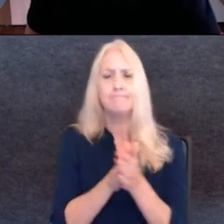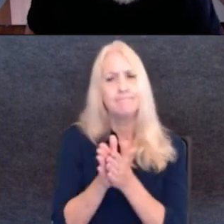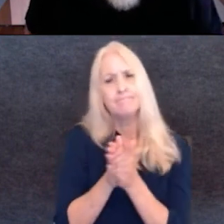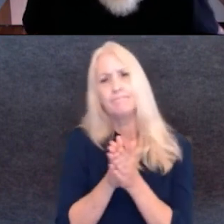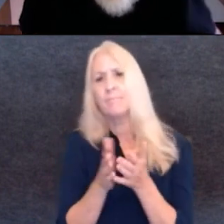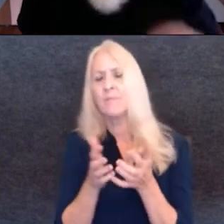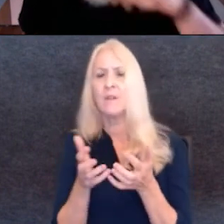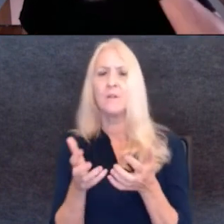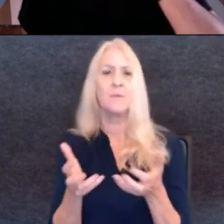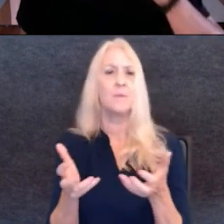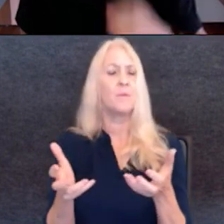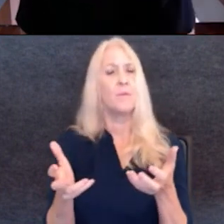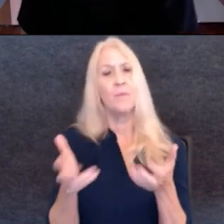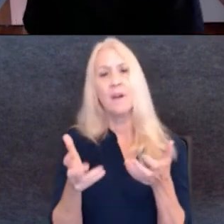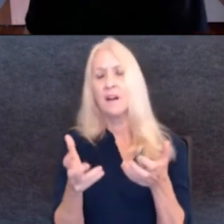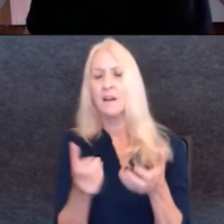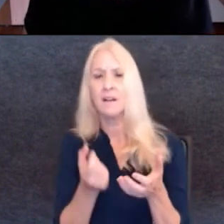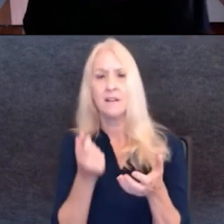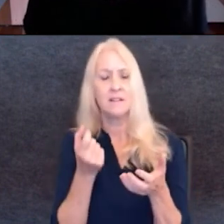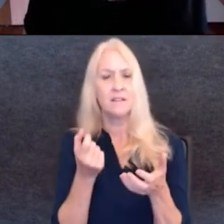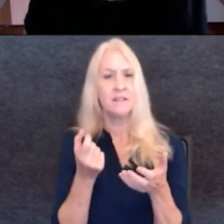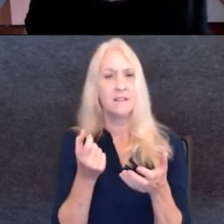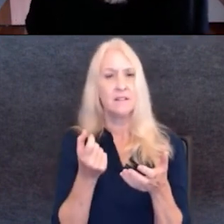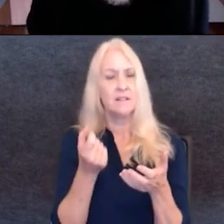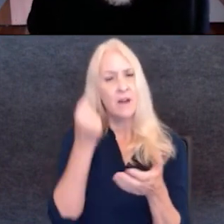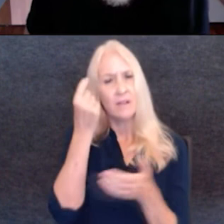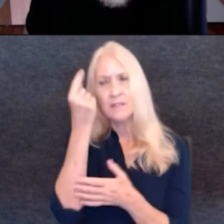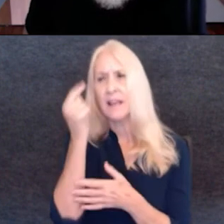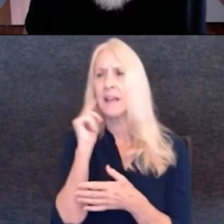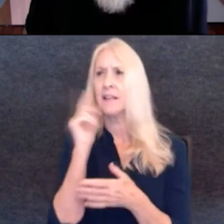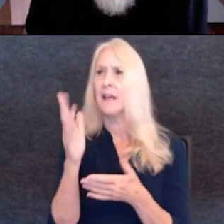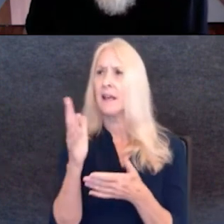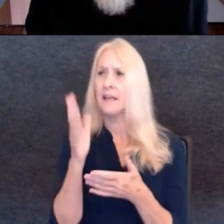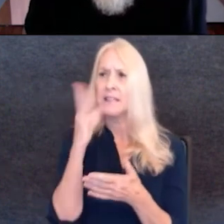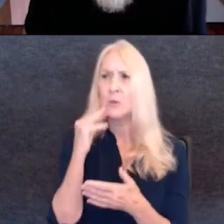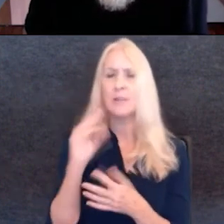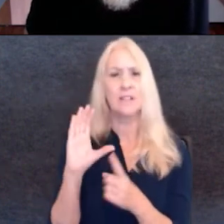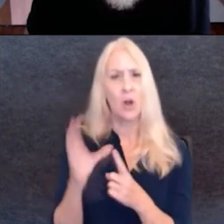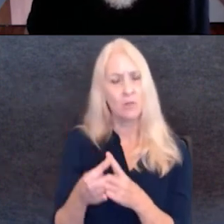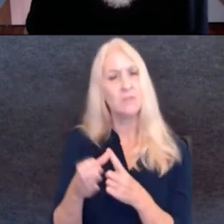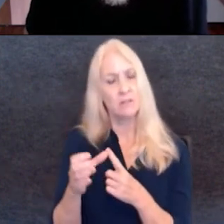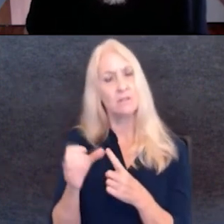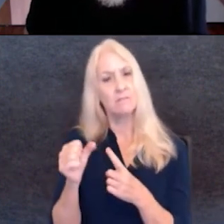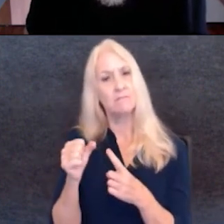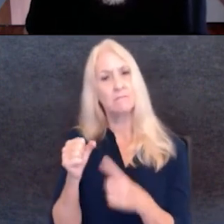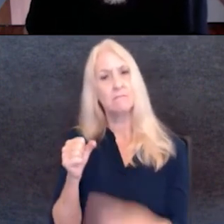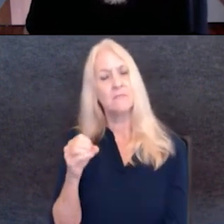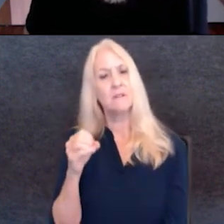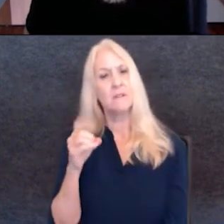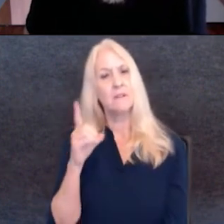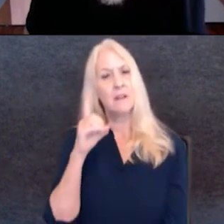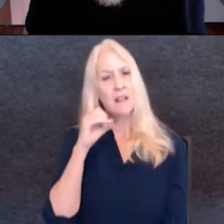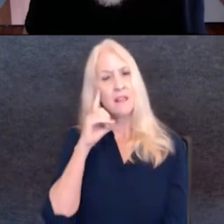how to visit museums and or spend time at culture. And I think all that mix, in a way, combined,